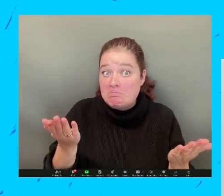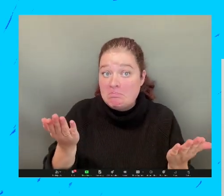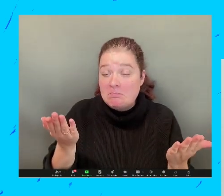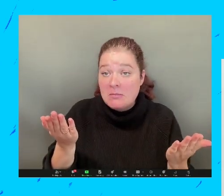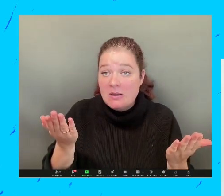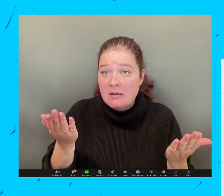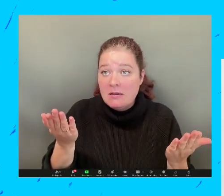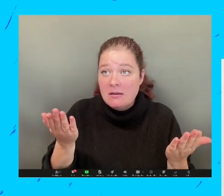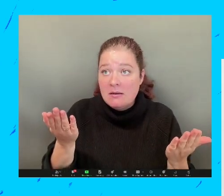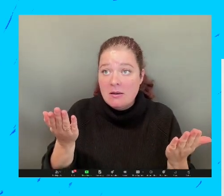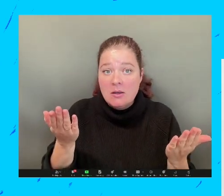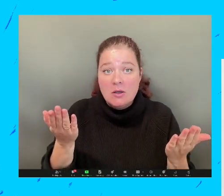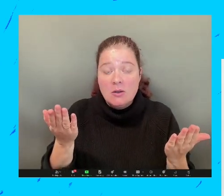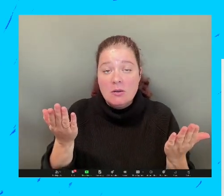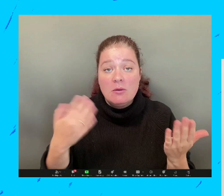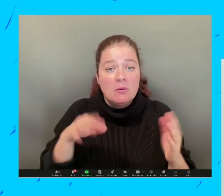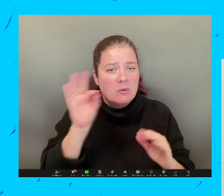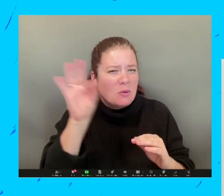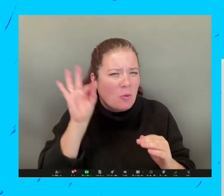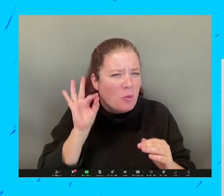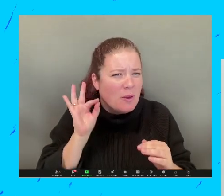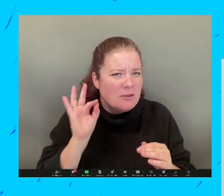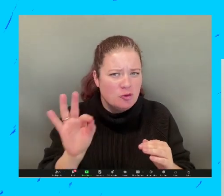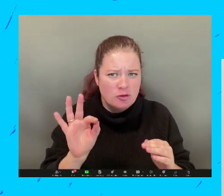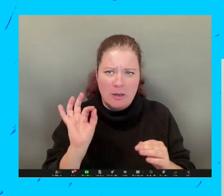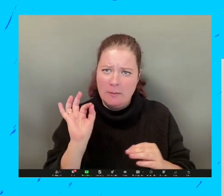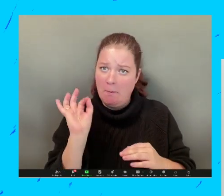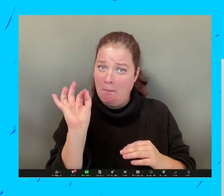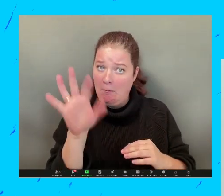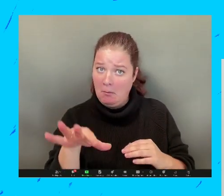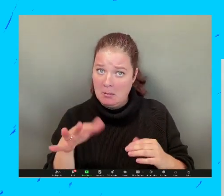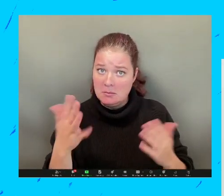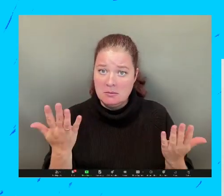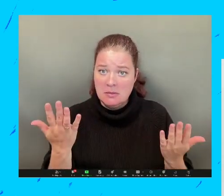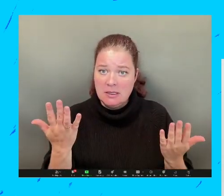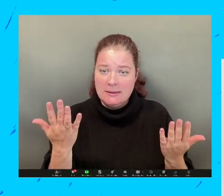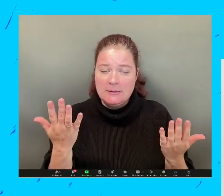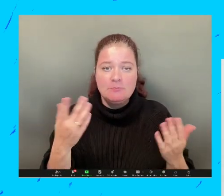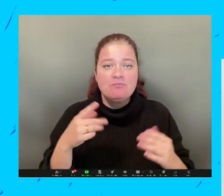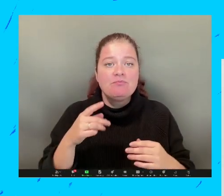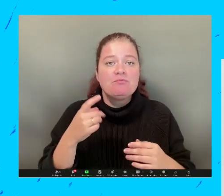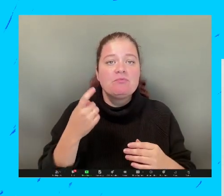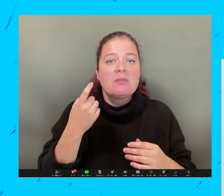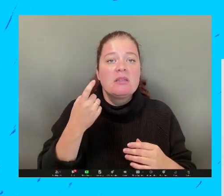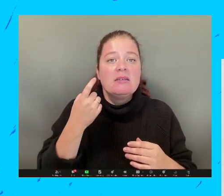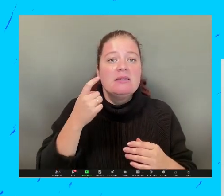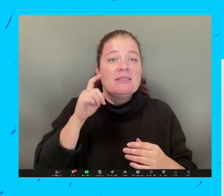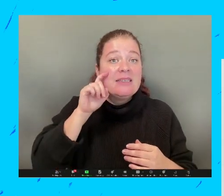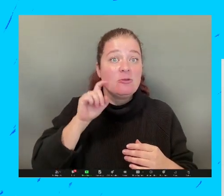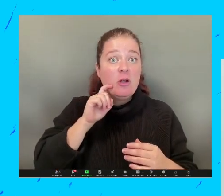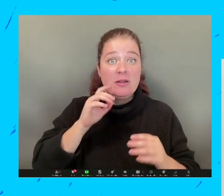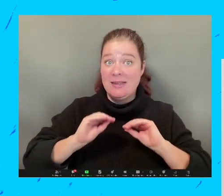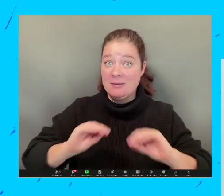que, comment est-ce que vous pensez